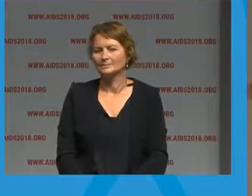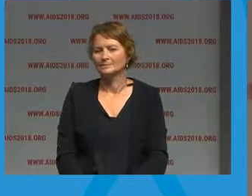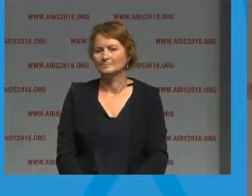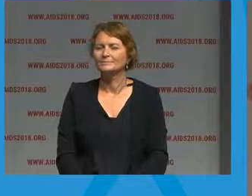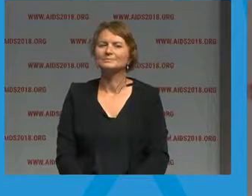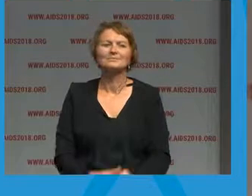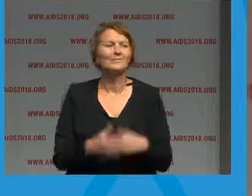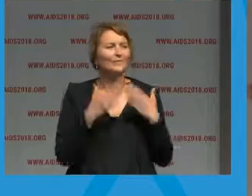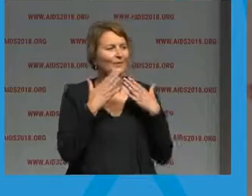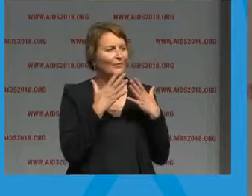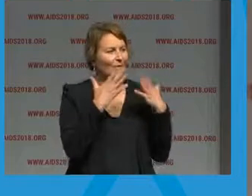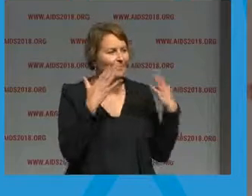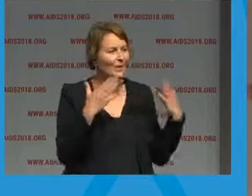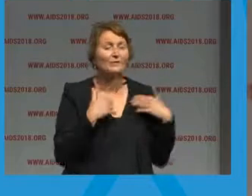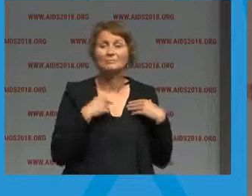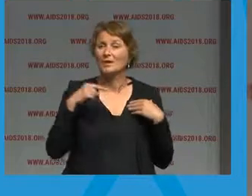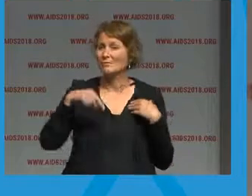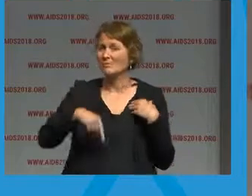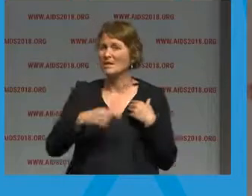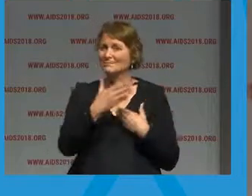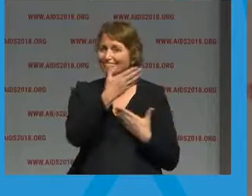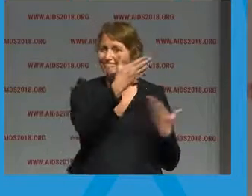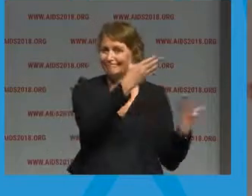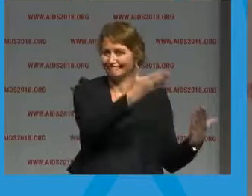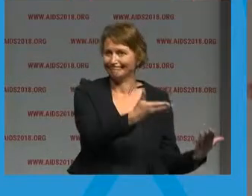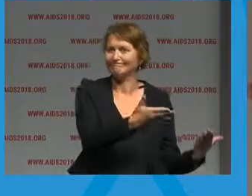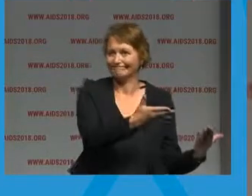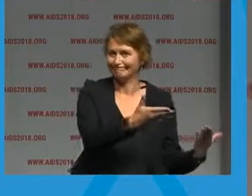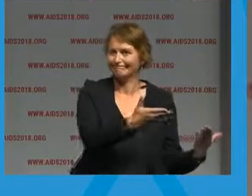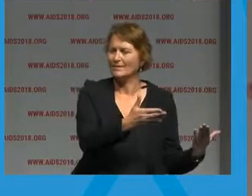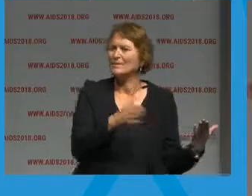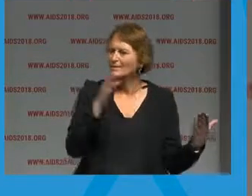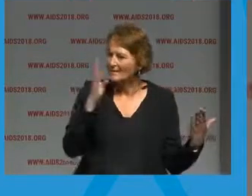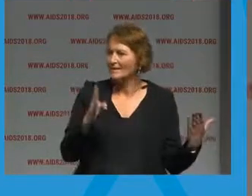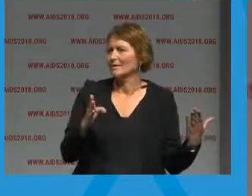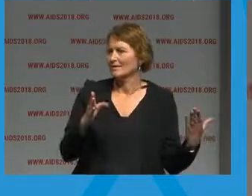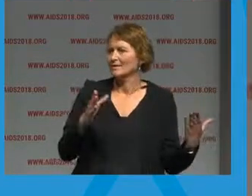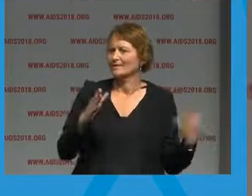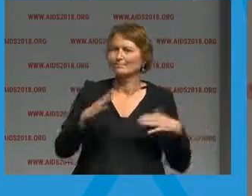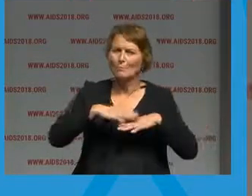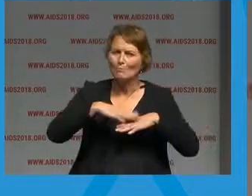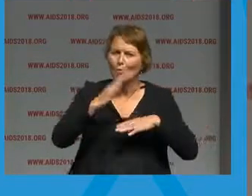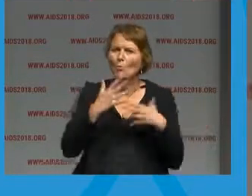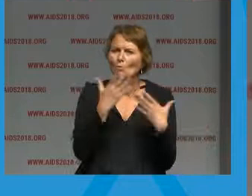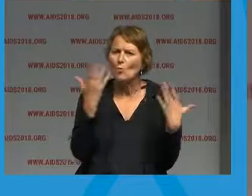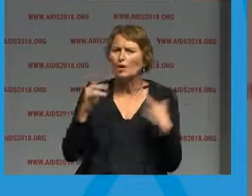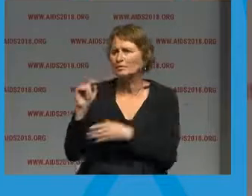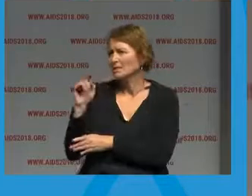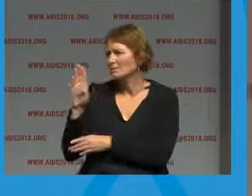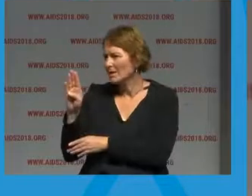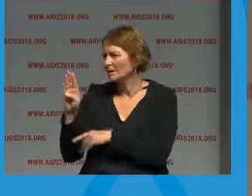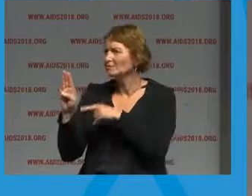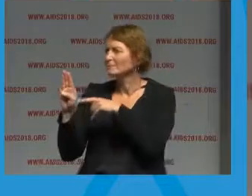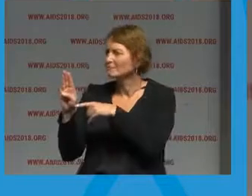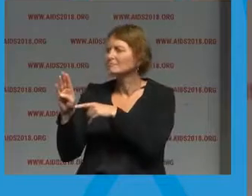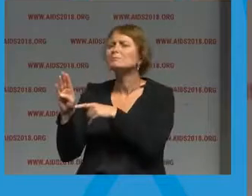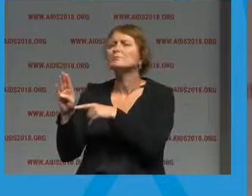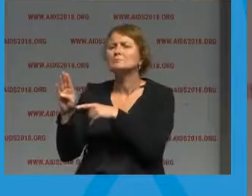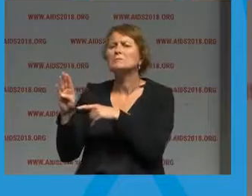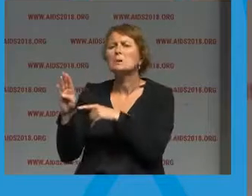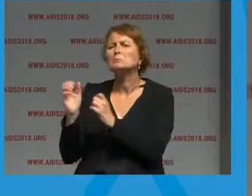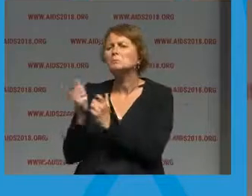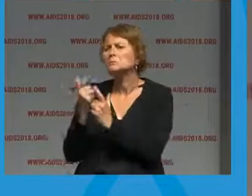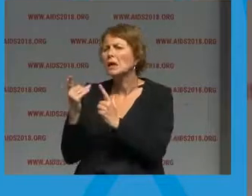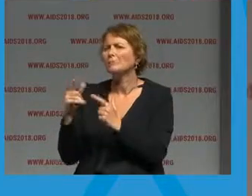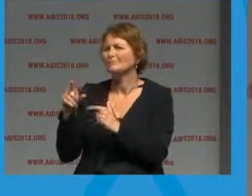Thank you very much. So this is what is really needed. More of this in TB. There are some